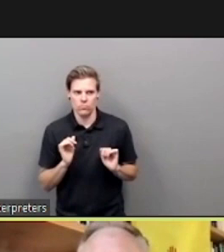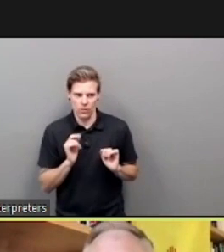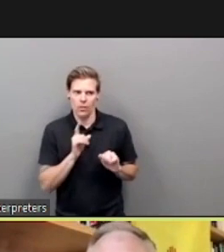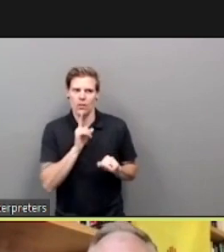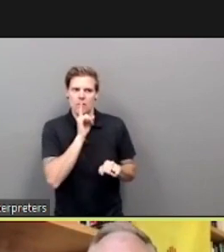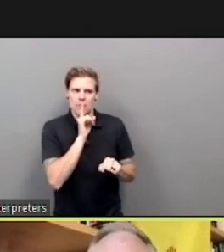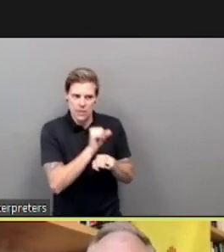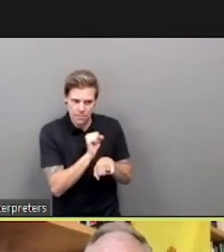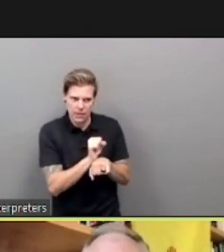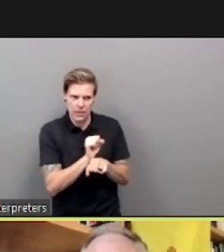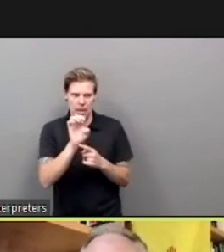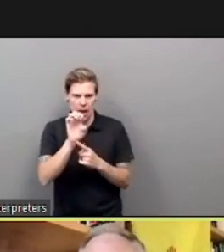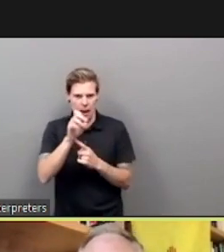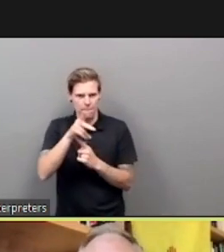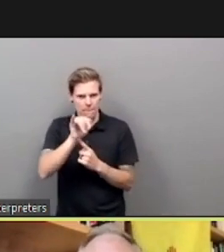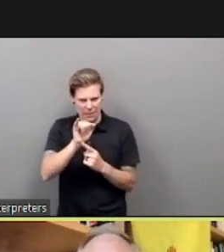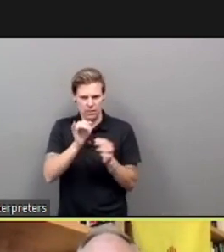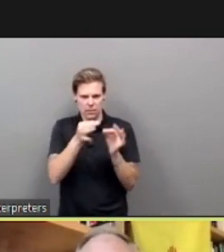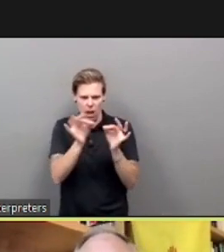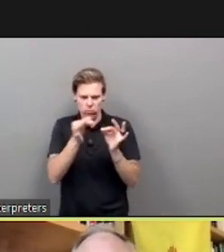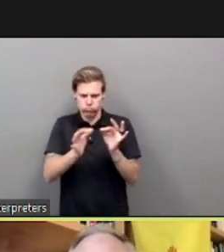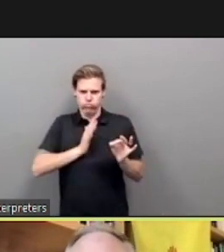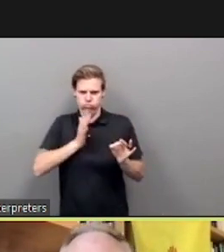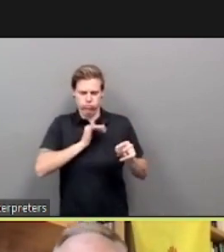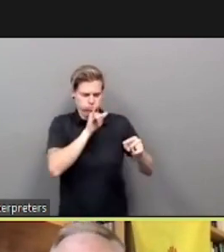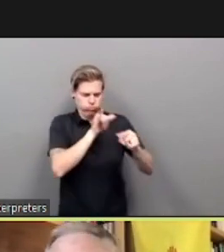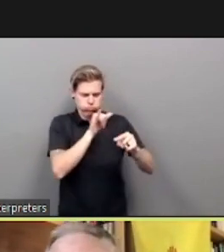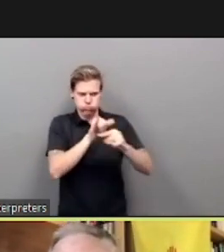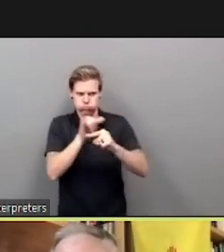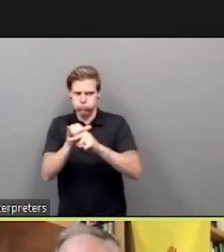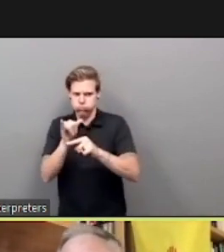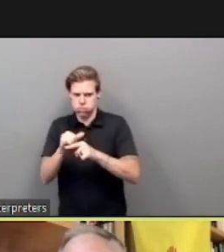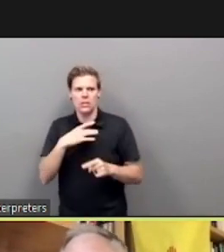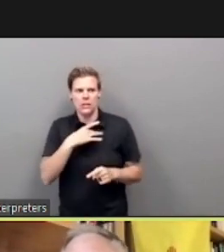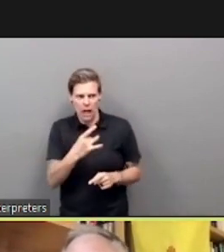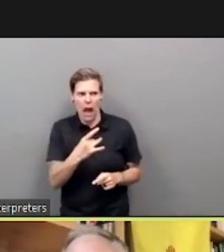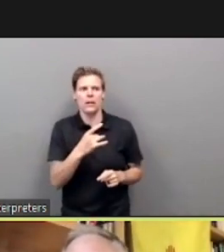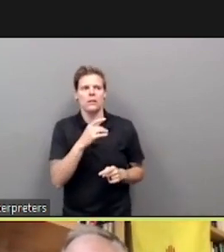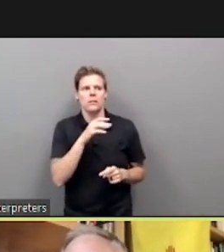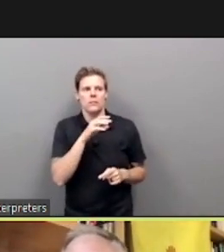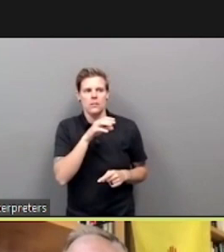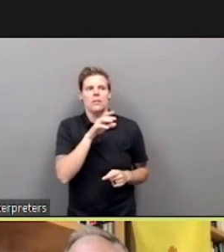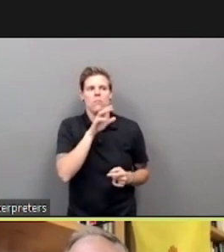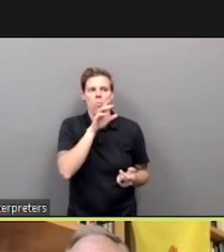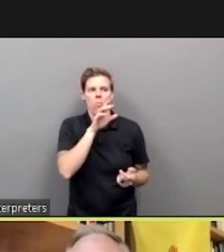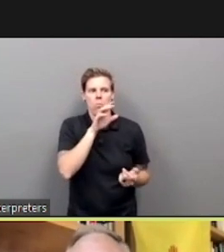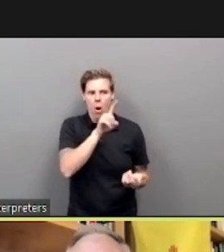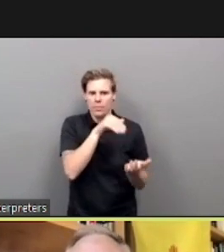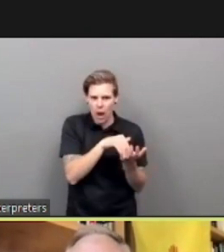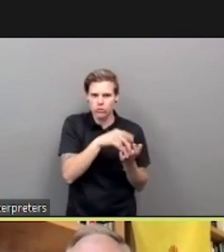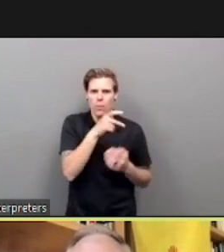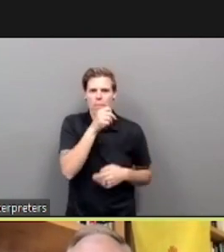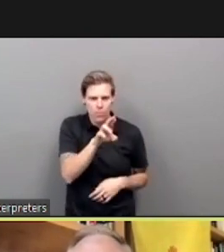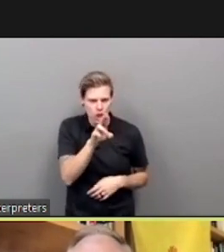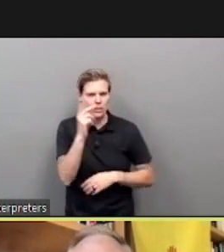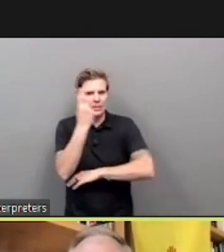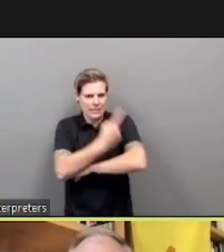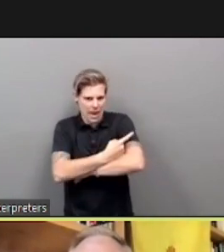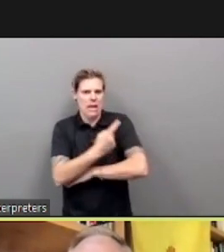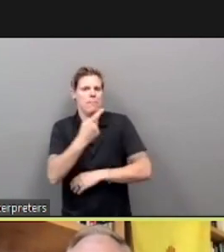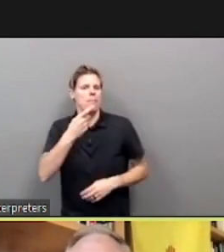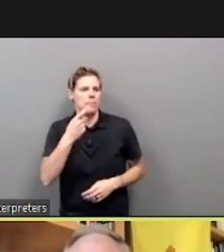per 100,000 people per day, I really like the per day. I think it's a better way to get your mind around